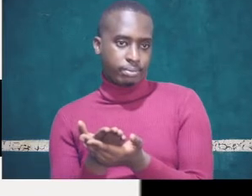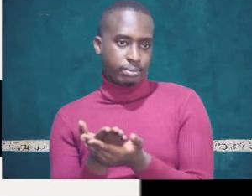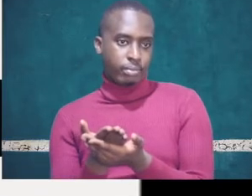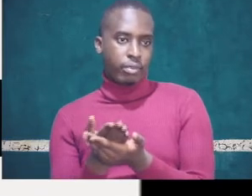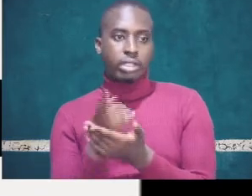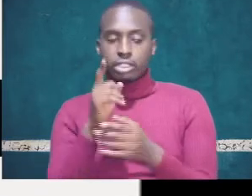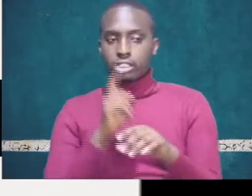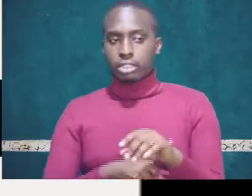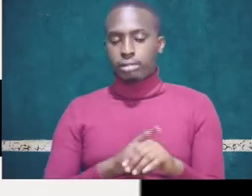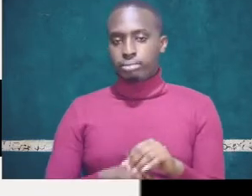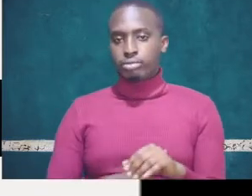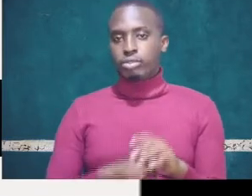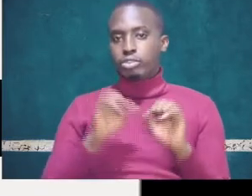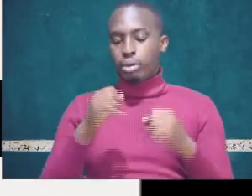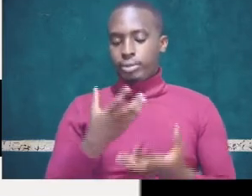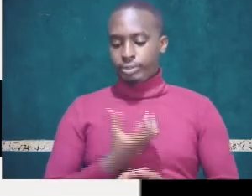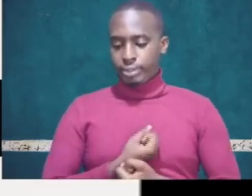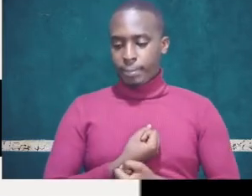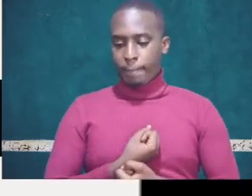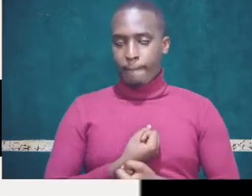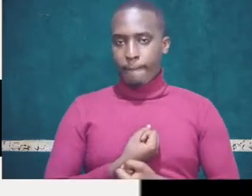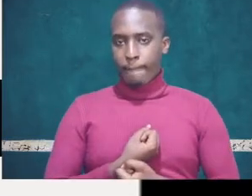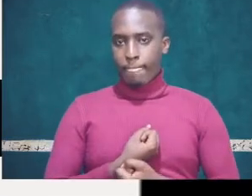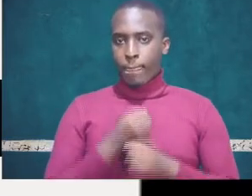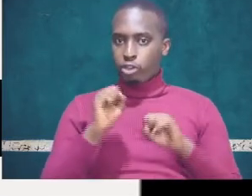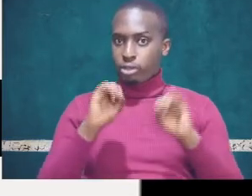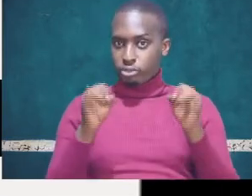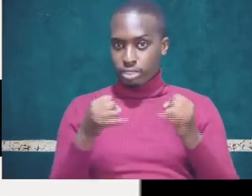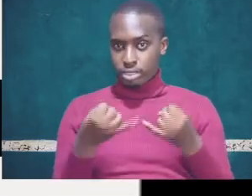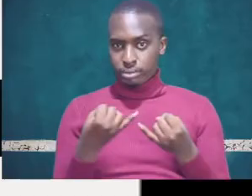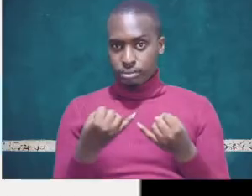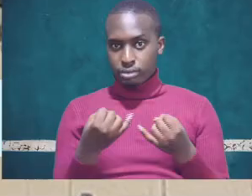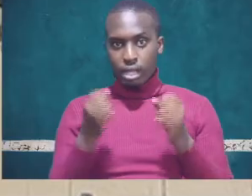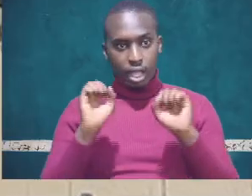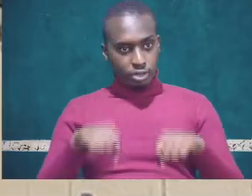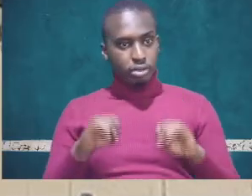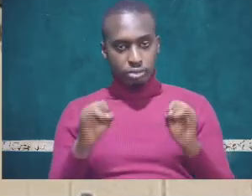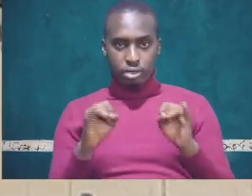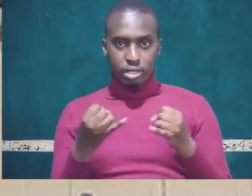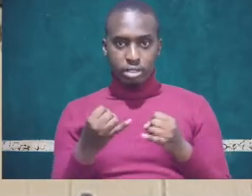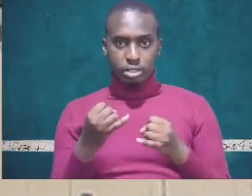So in this case, we can have, or we can try to, I can try to